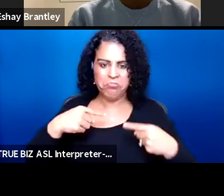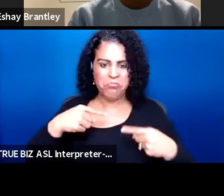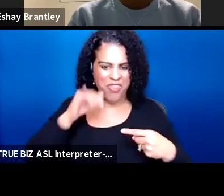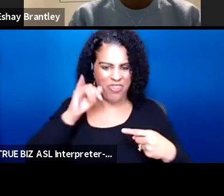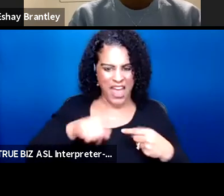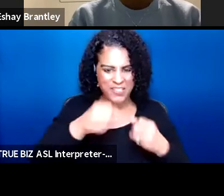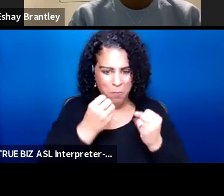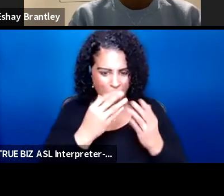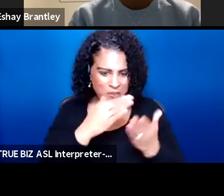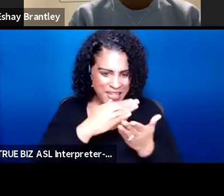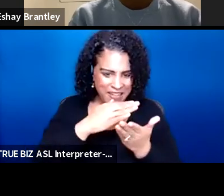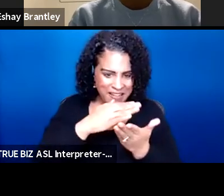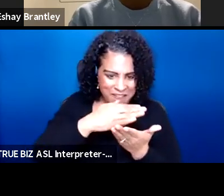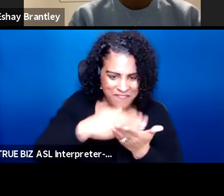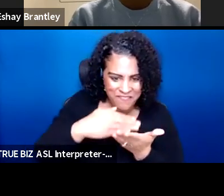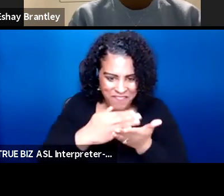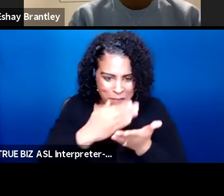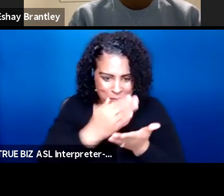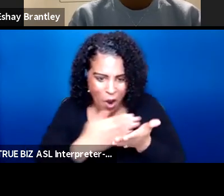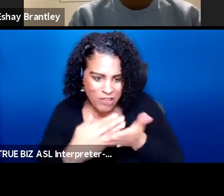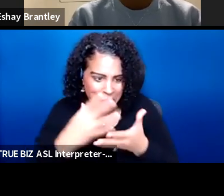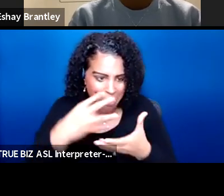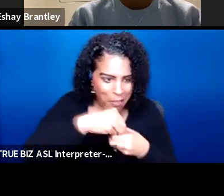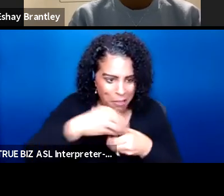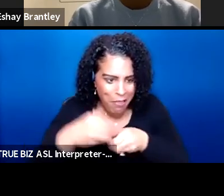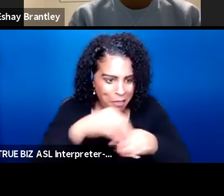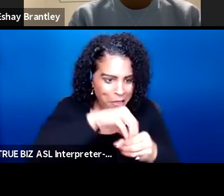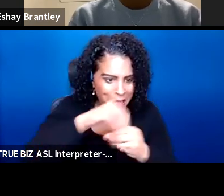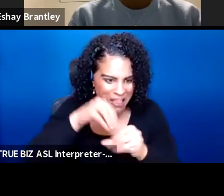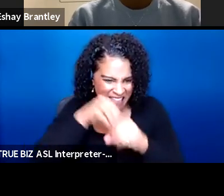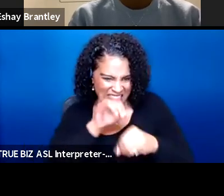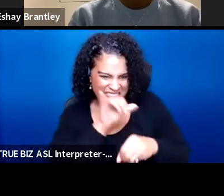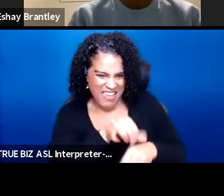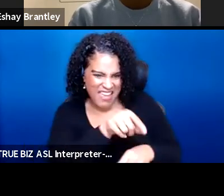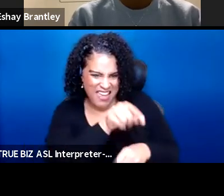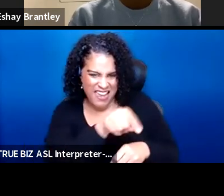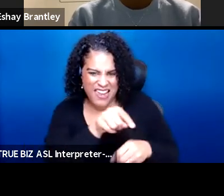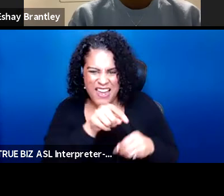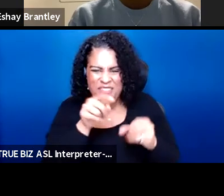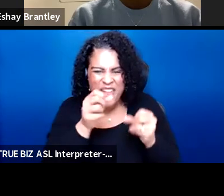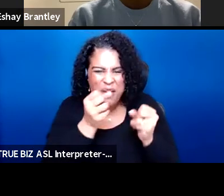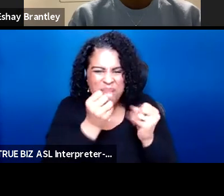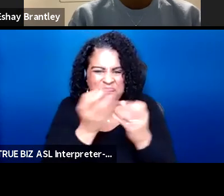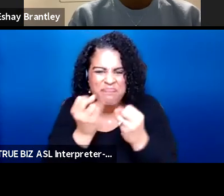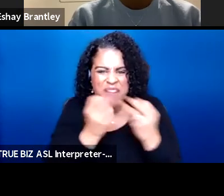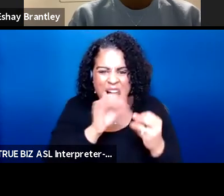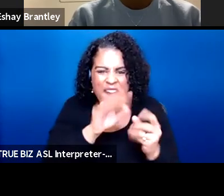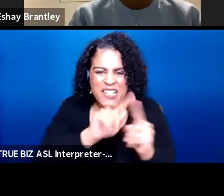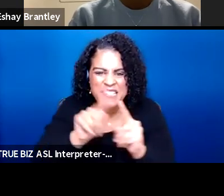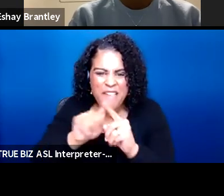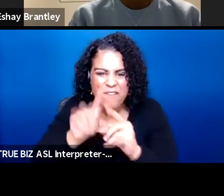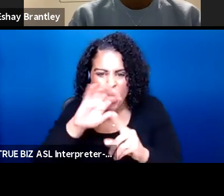multifaceted interdisciplinary, as well as the multiplicity of different cultures, and